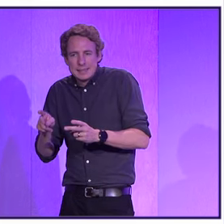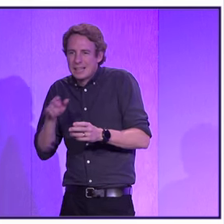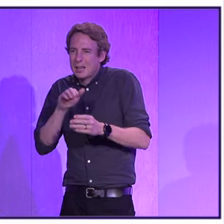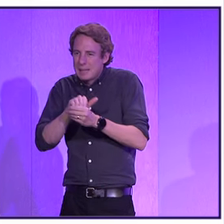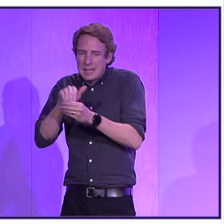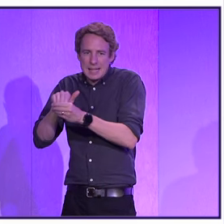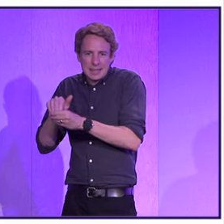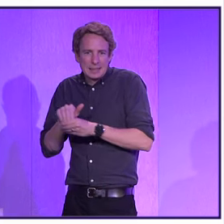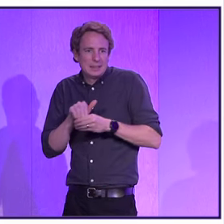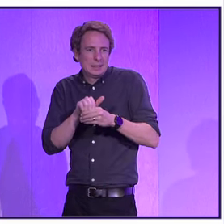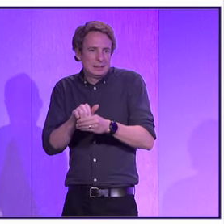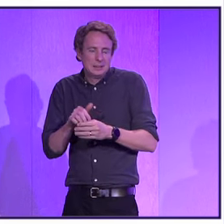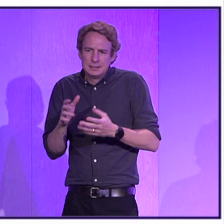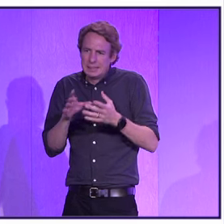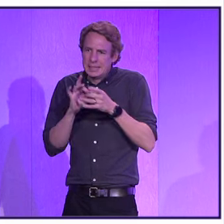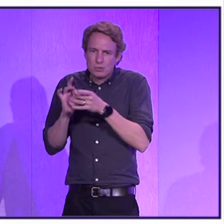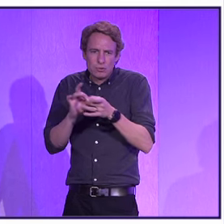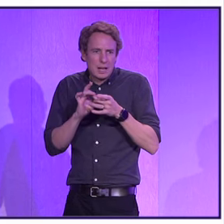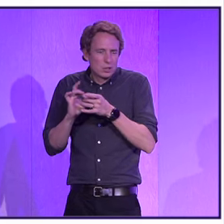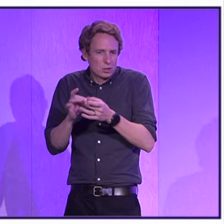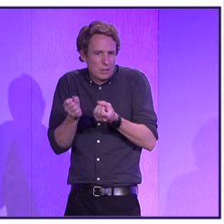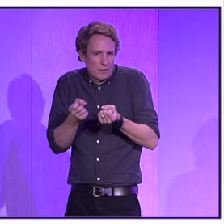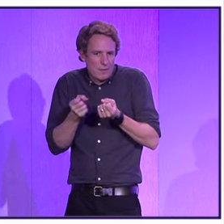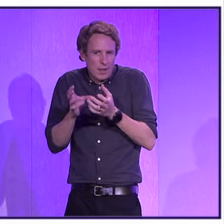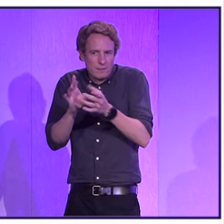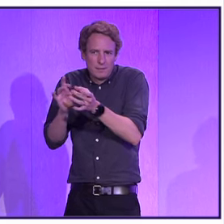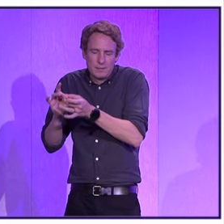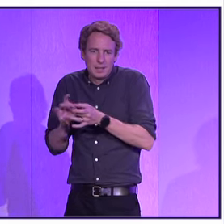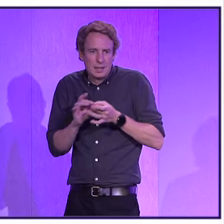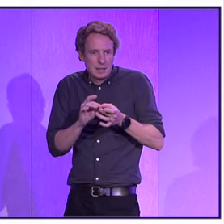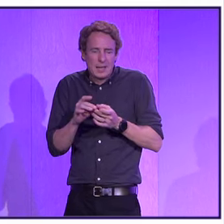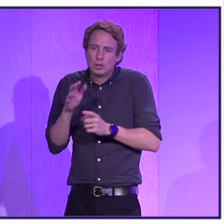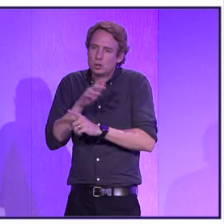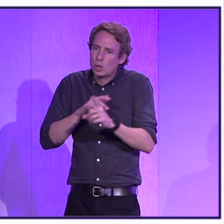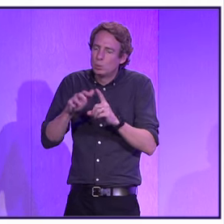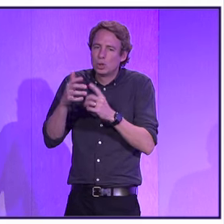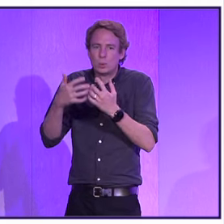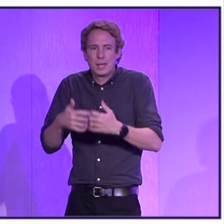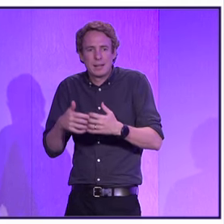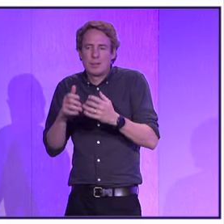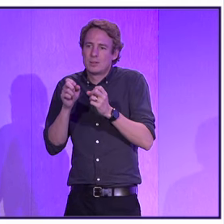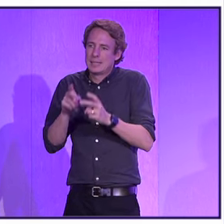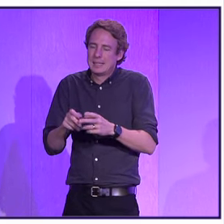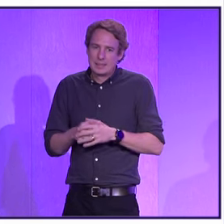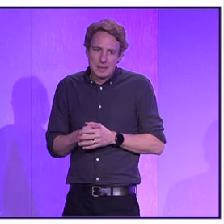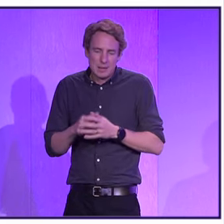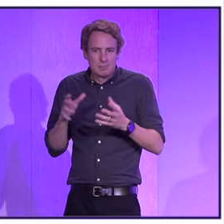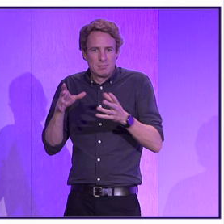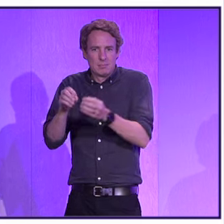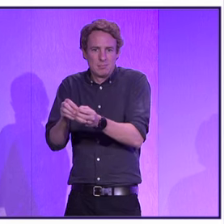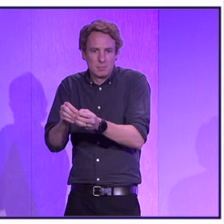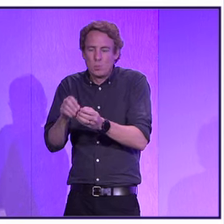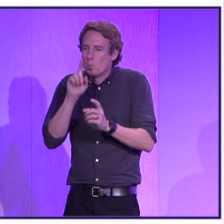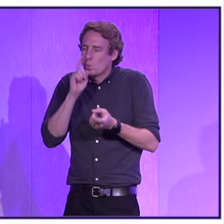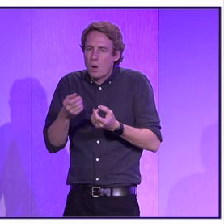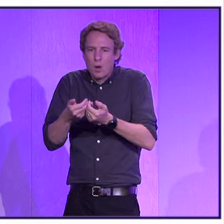systems. And so all of these things interact and form socio-technical systems. And we can't really think about these things